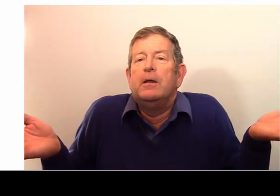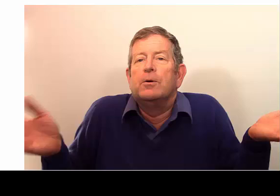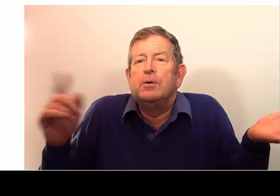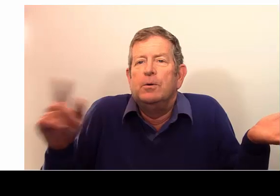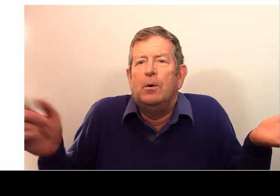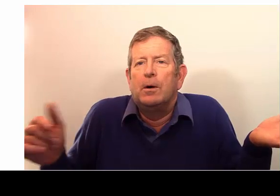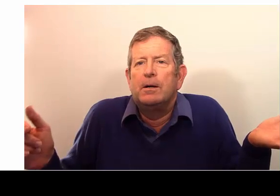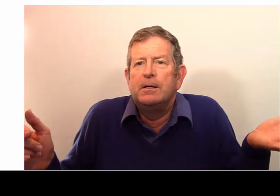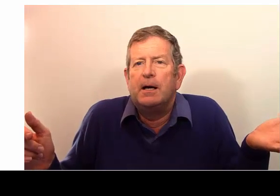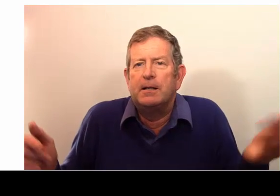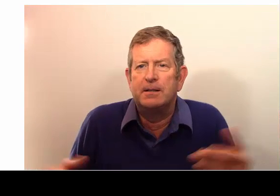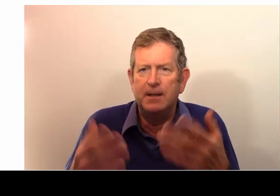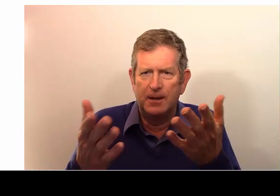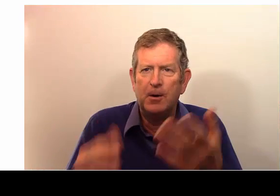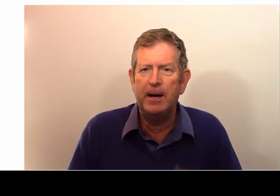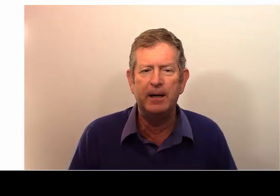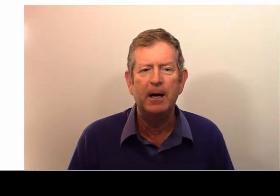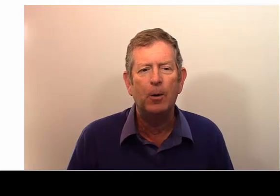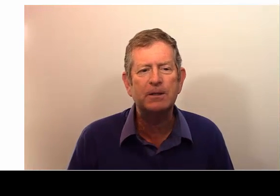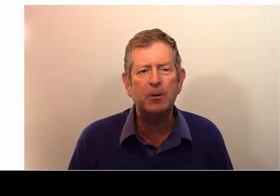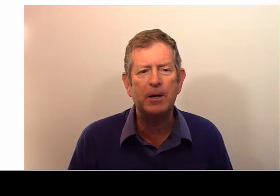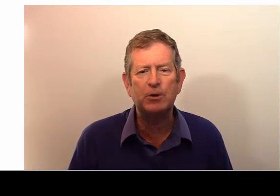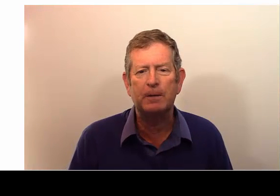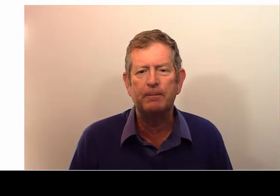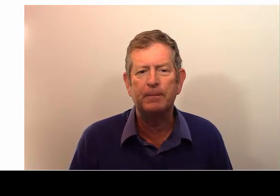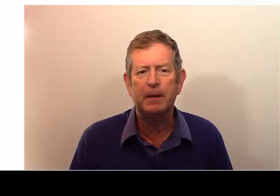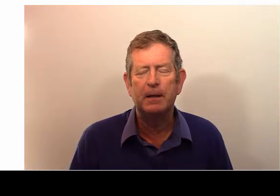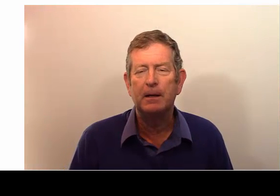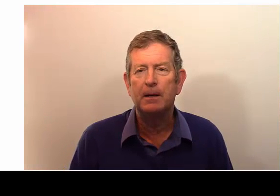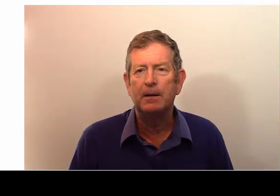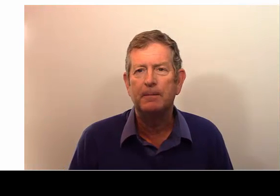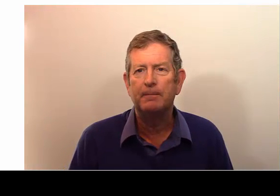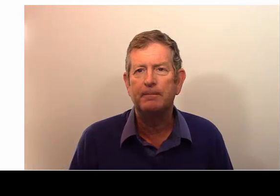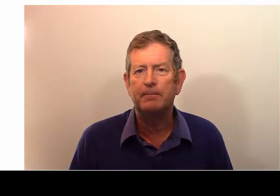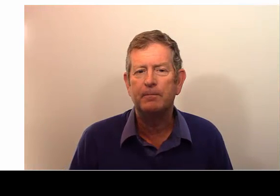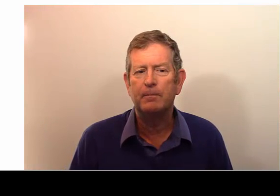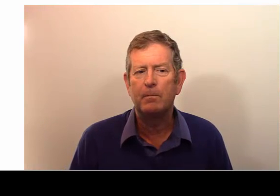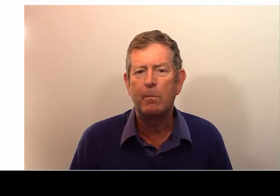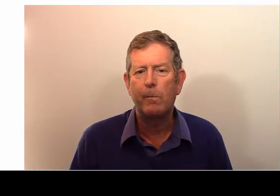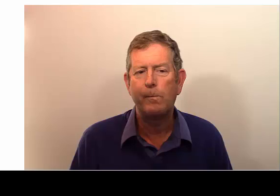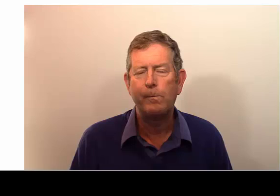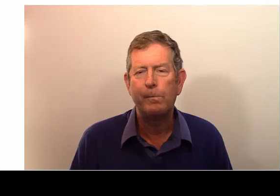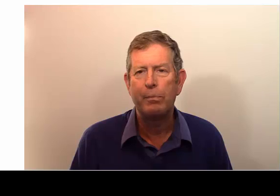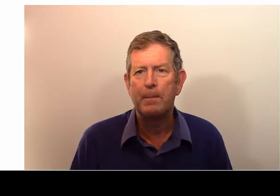with either do or does. Go ahead. What's the question?